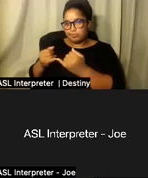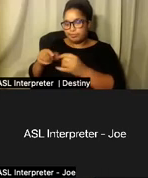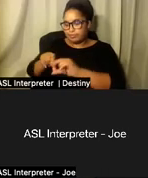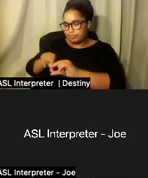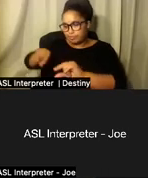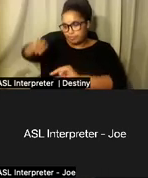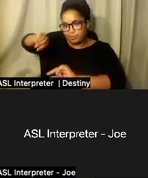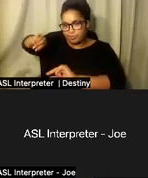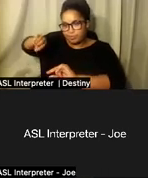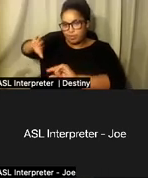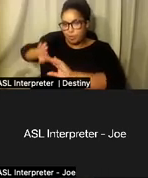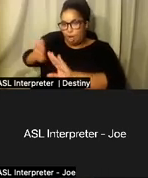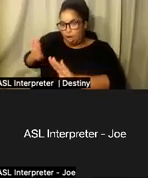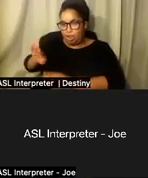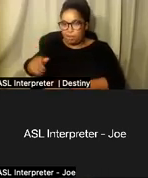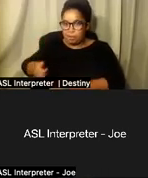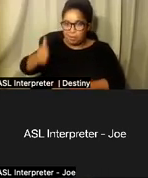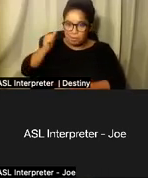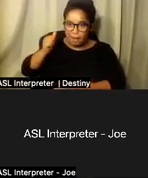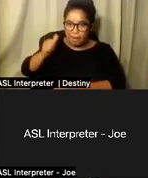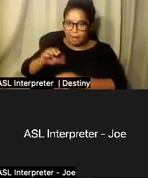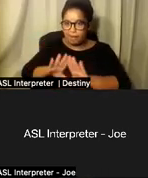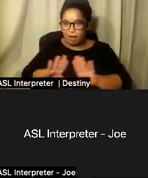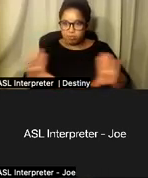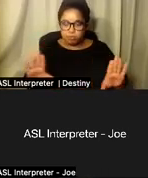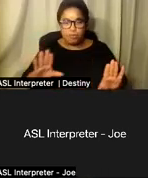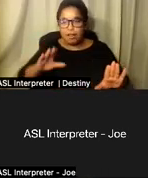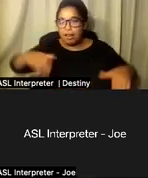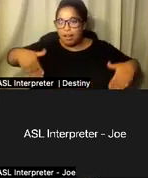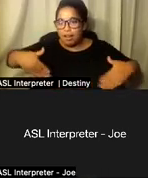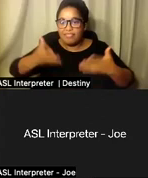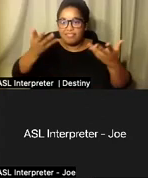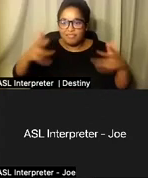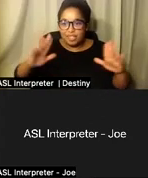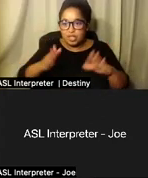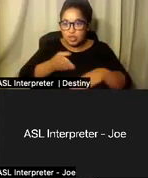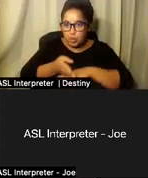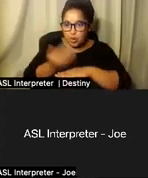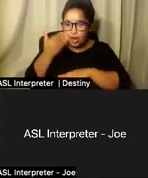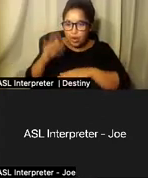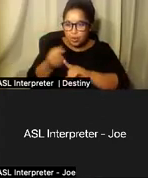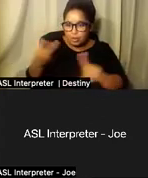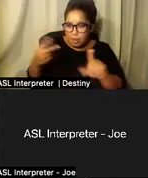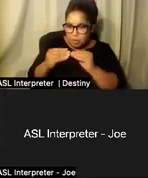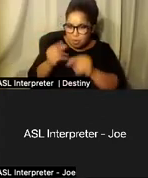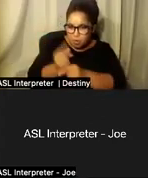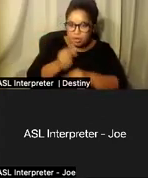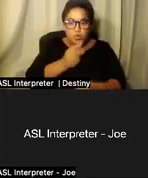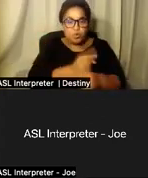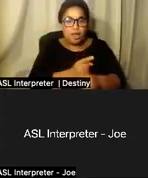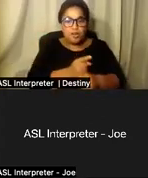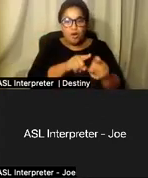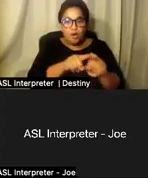Yeah. Trevyn was talking a lot about unfinished wood. I know you're going to say something about that more. Yeah. Also, talk about the